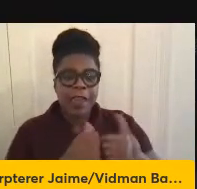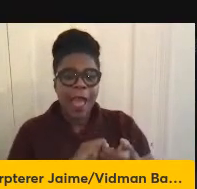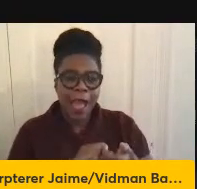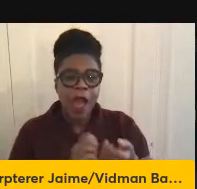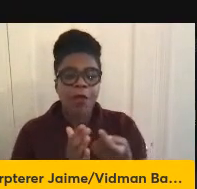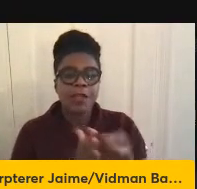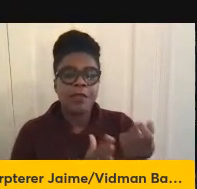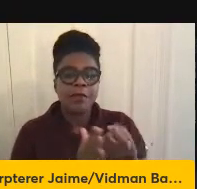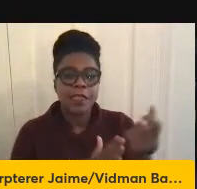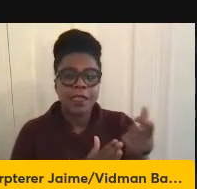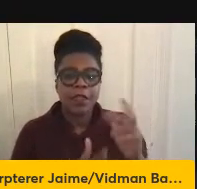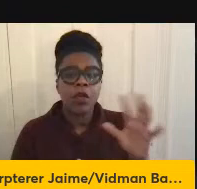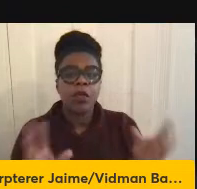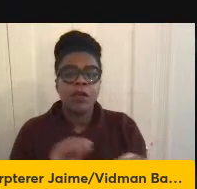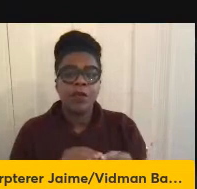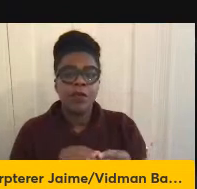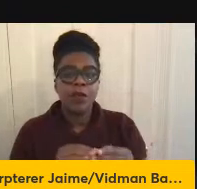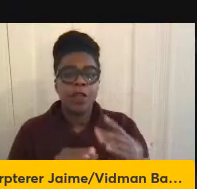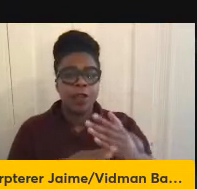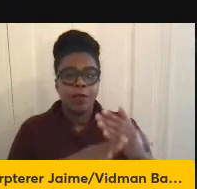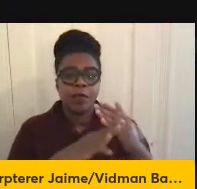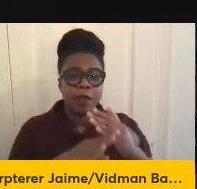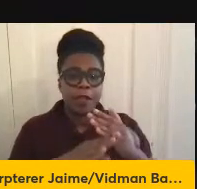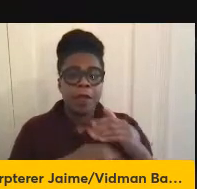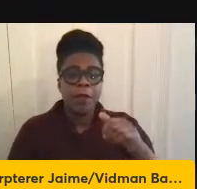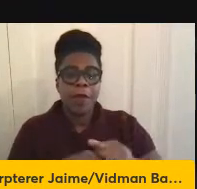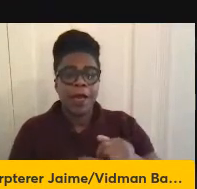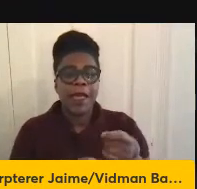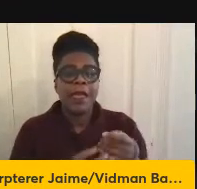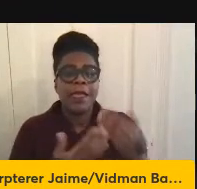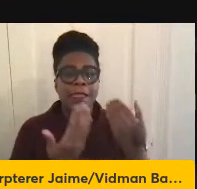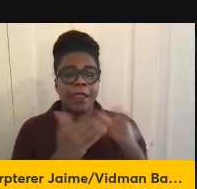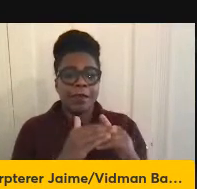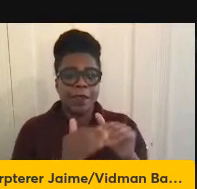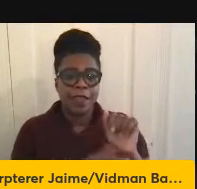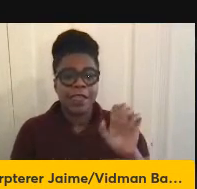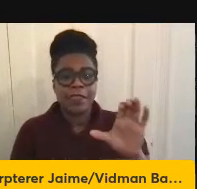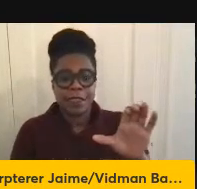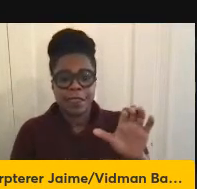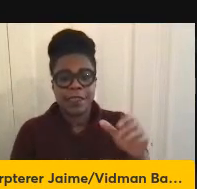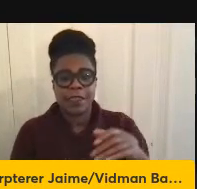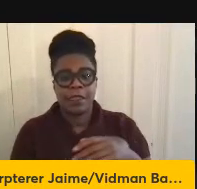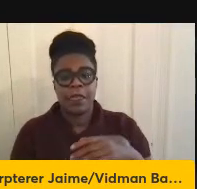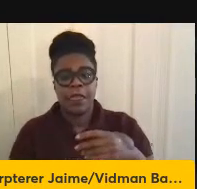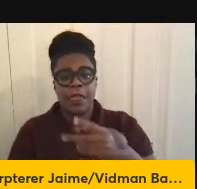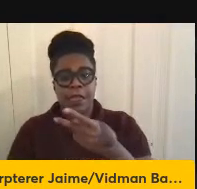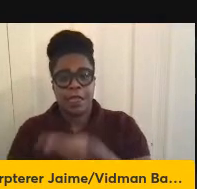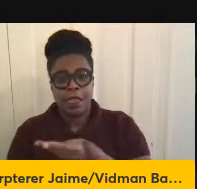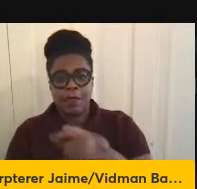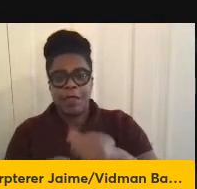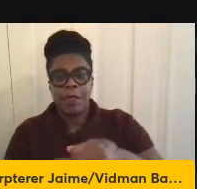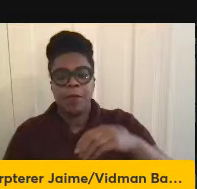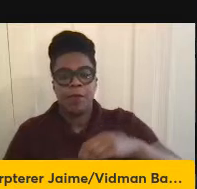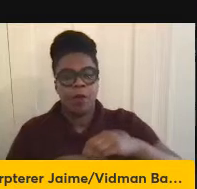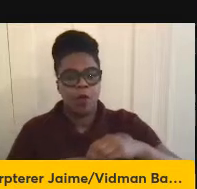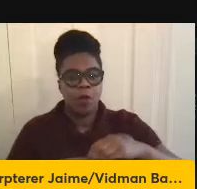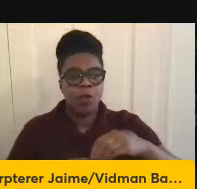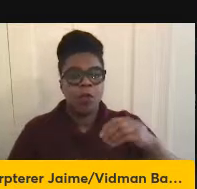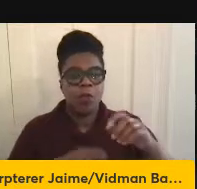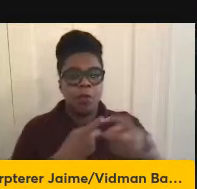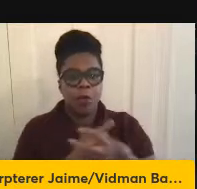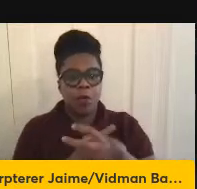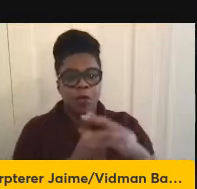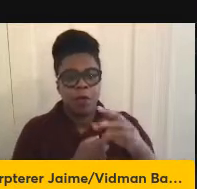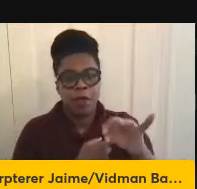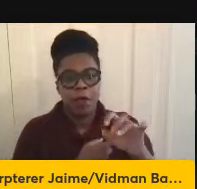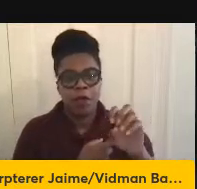humoral immunity by limiting ASC retention in the bone marrow. So as we all know, antibody secreting cells